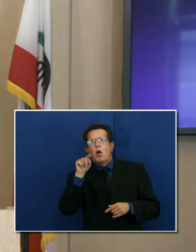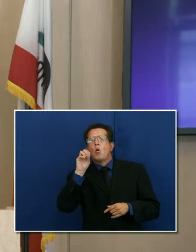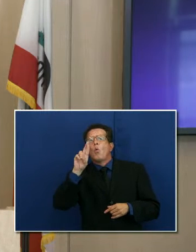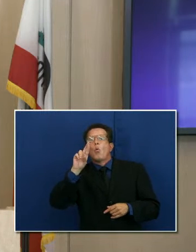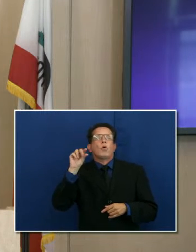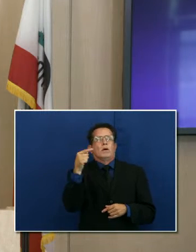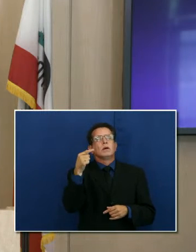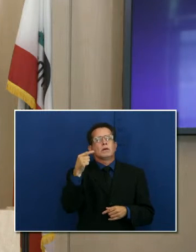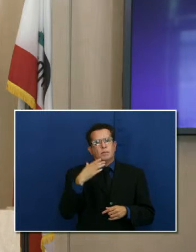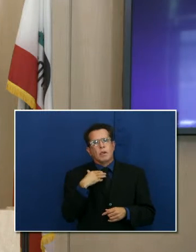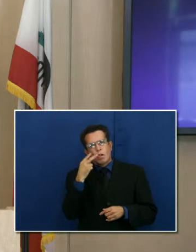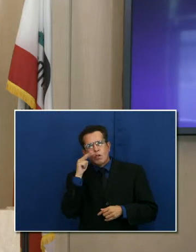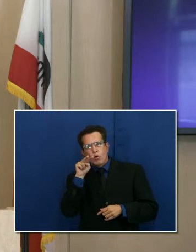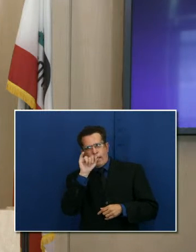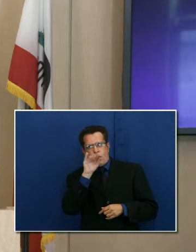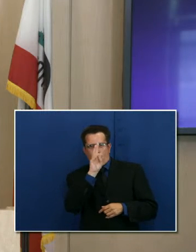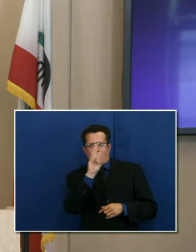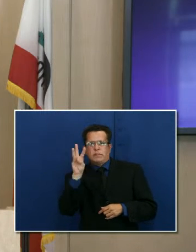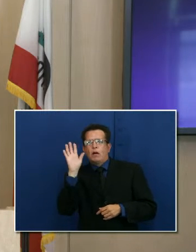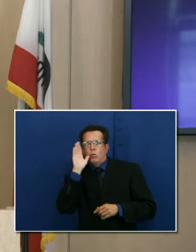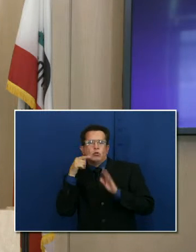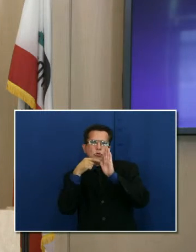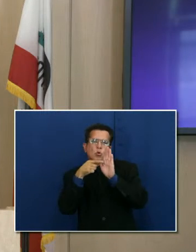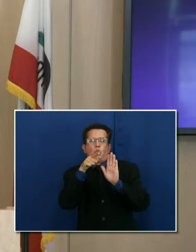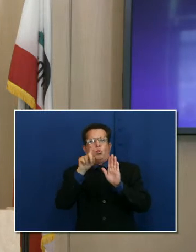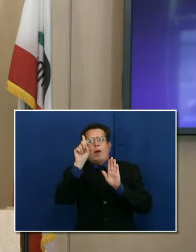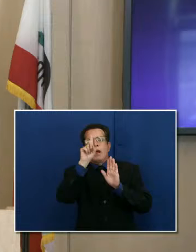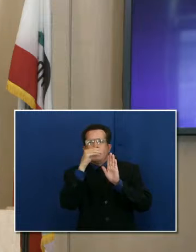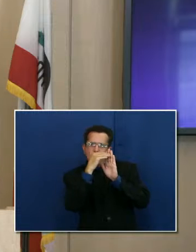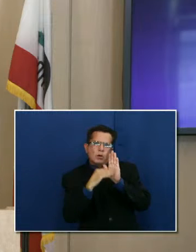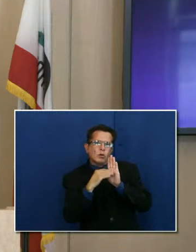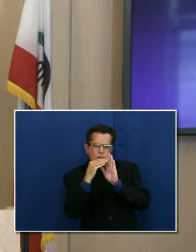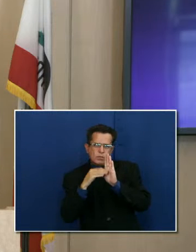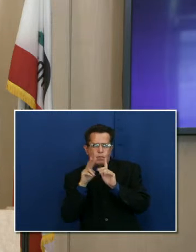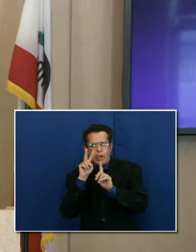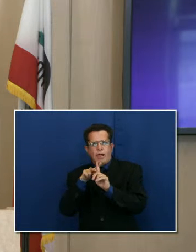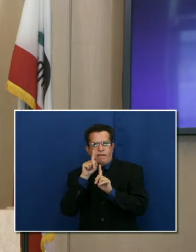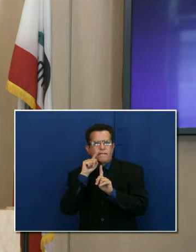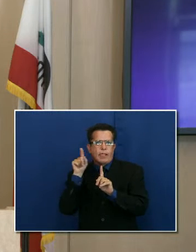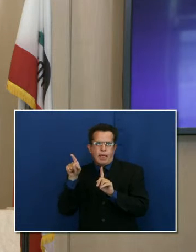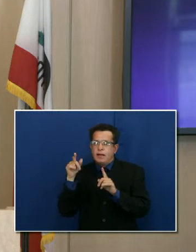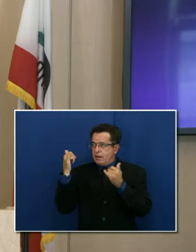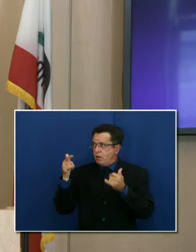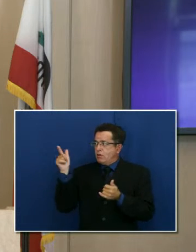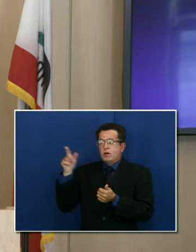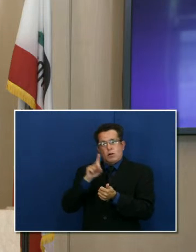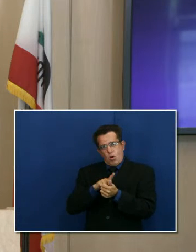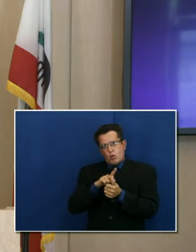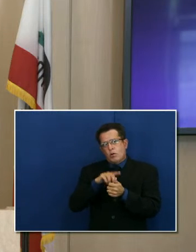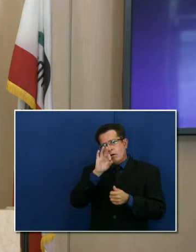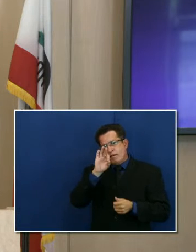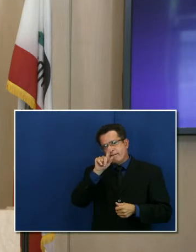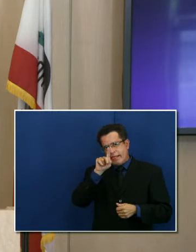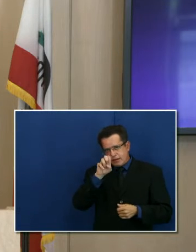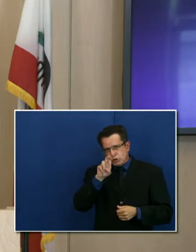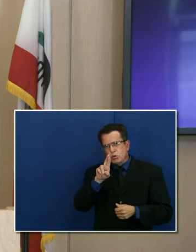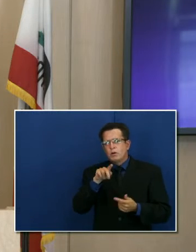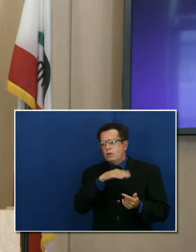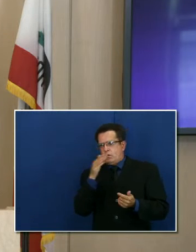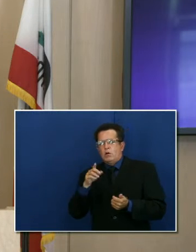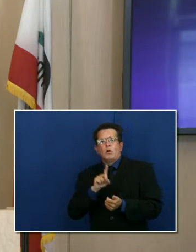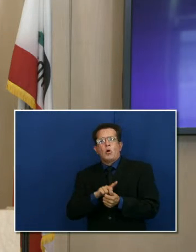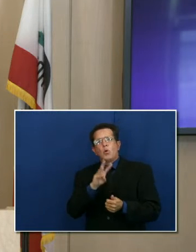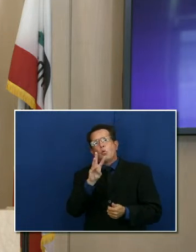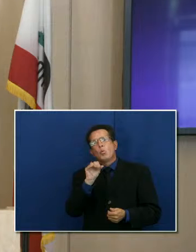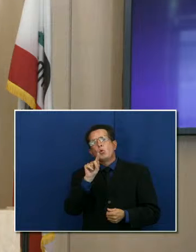www.sdhcd.org. With that, we'll move right into our updates. We're going to have Supervisor Fletcher and then Dr. Wooten with us today. There is a new health